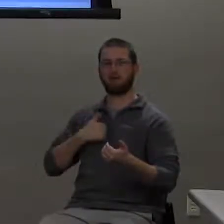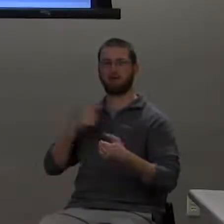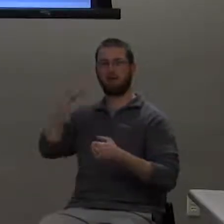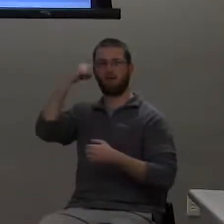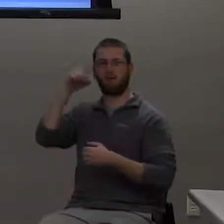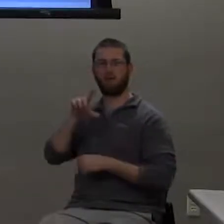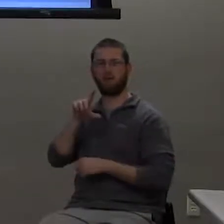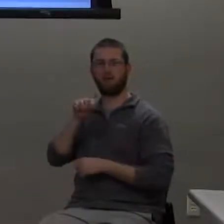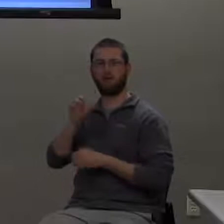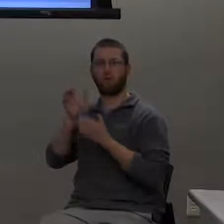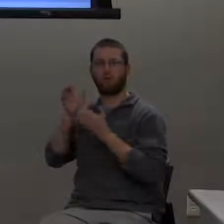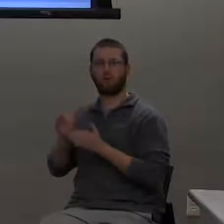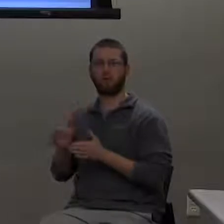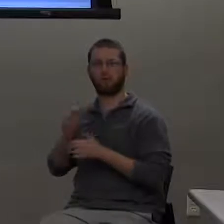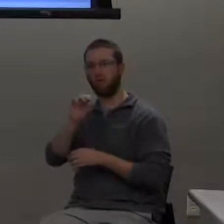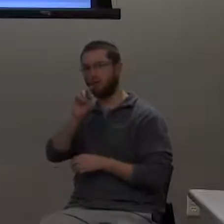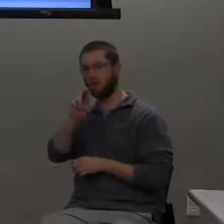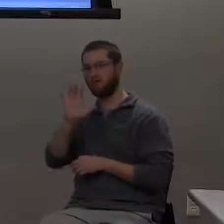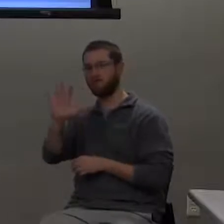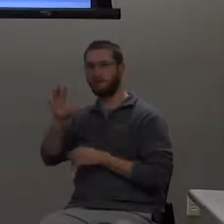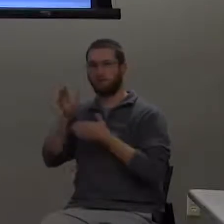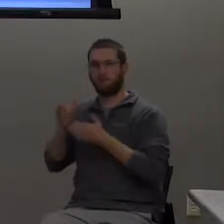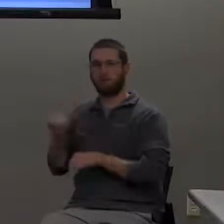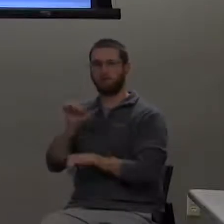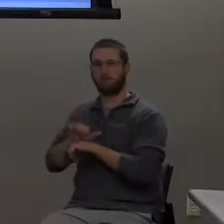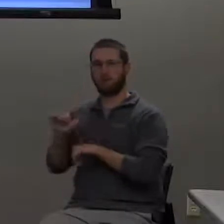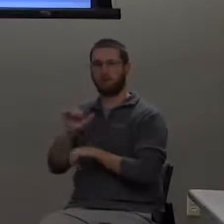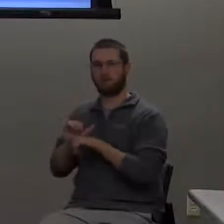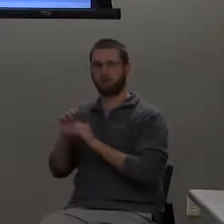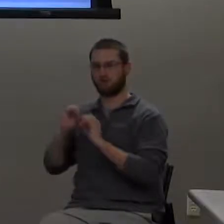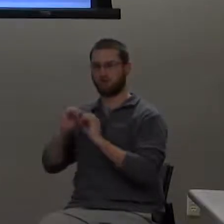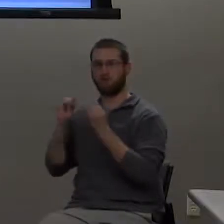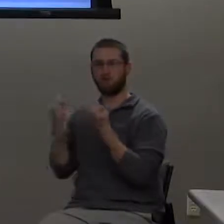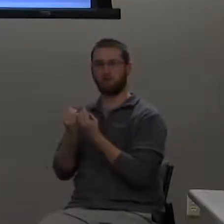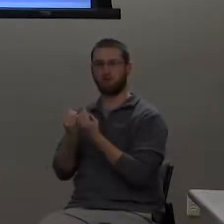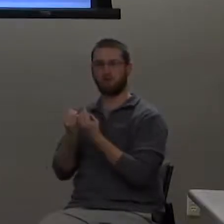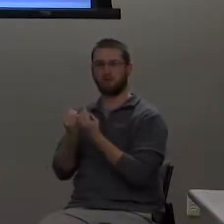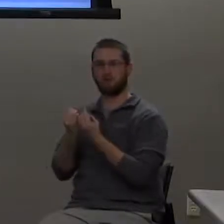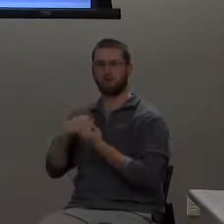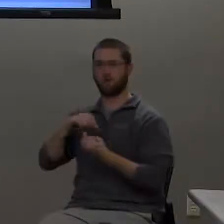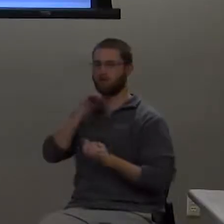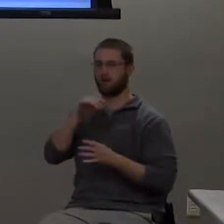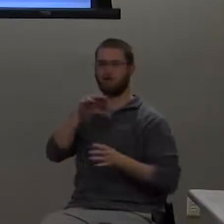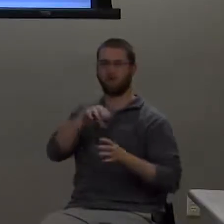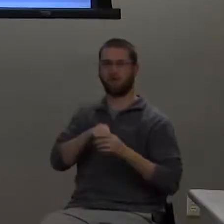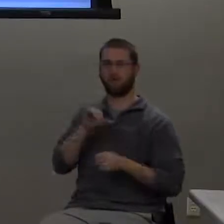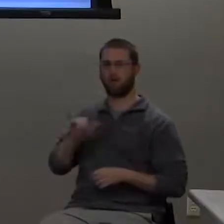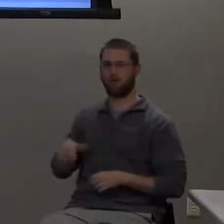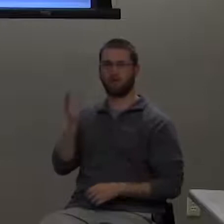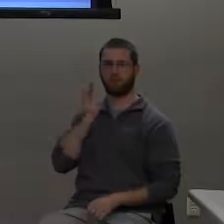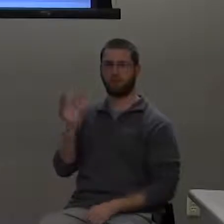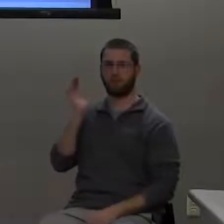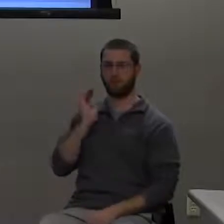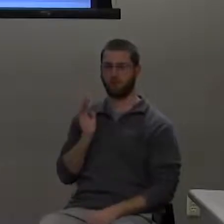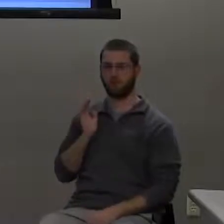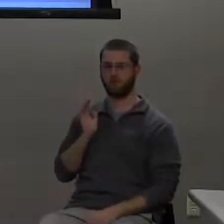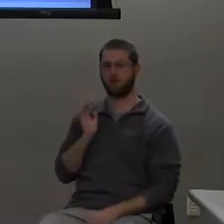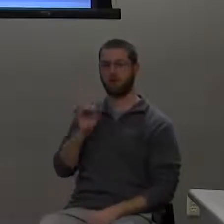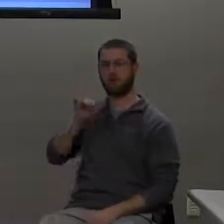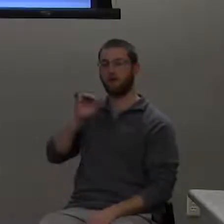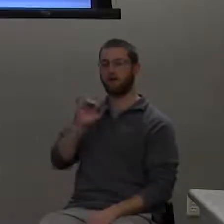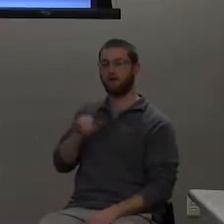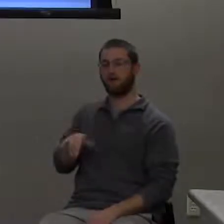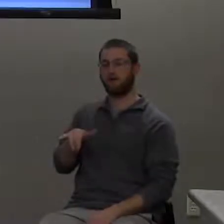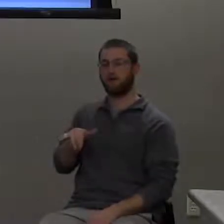firm or the 5-person firm that the state is highly unlikely to ever get engaged in. And so while that